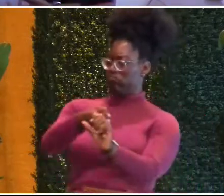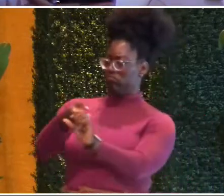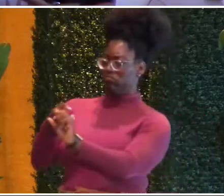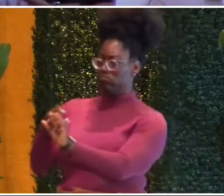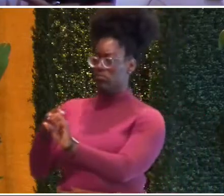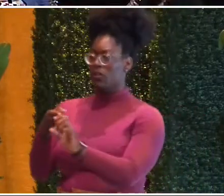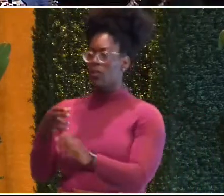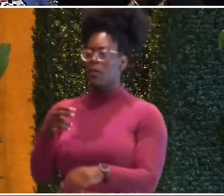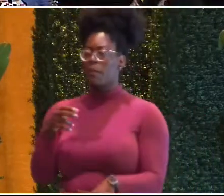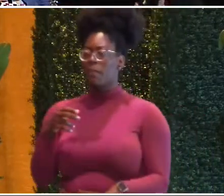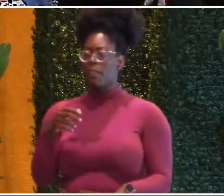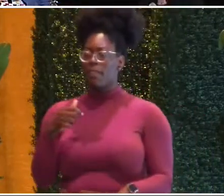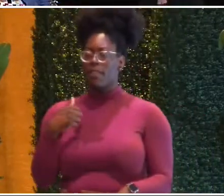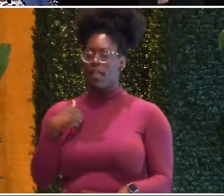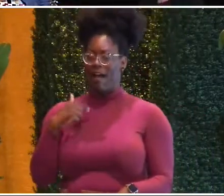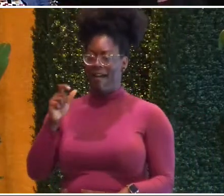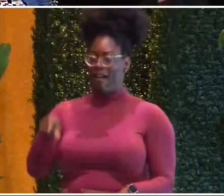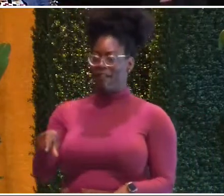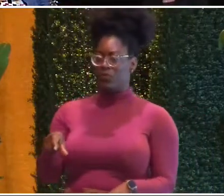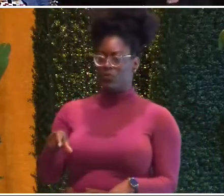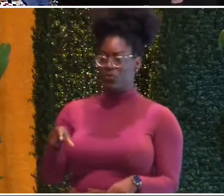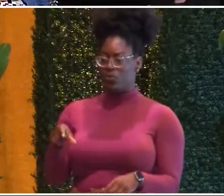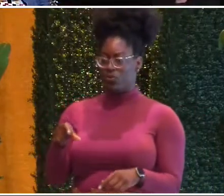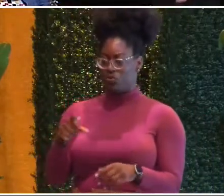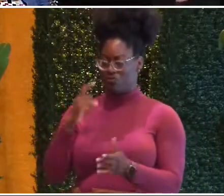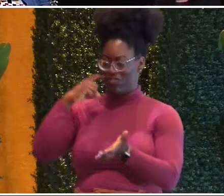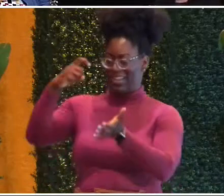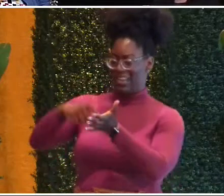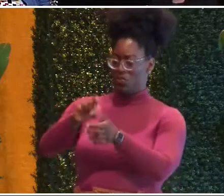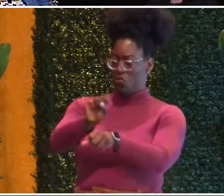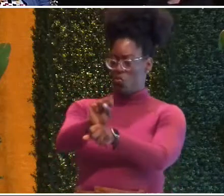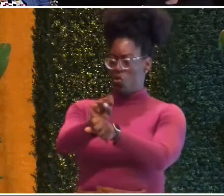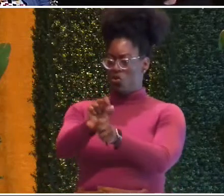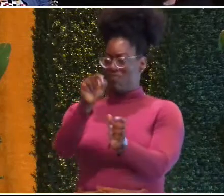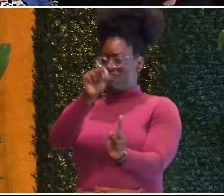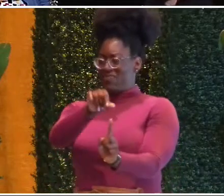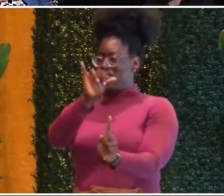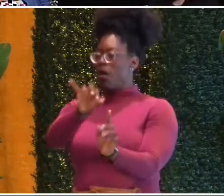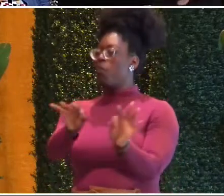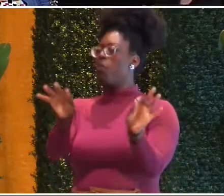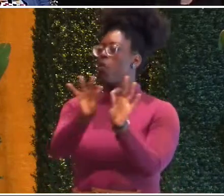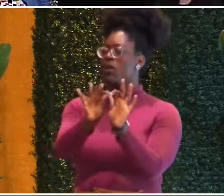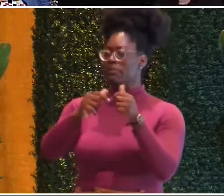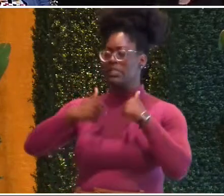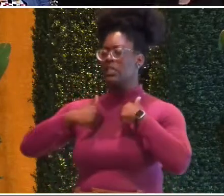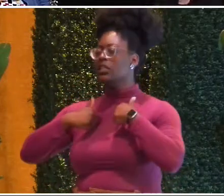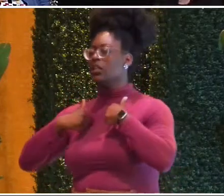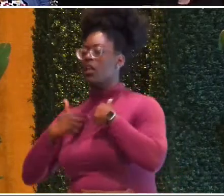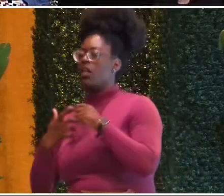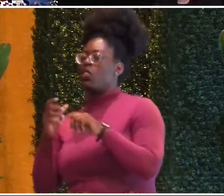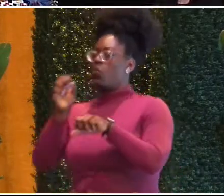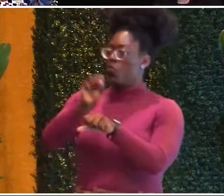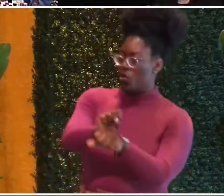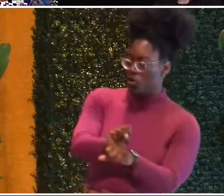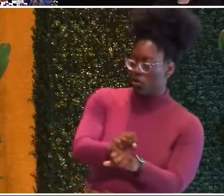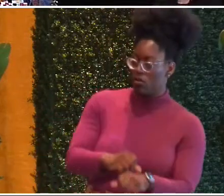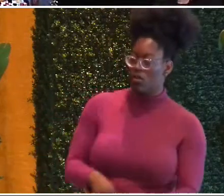work. Yeah. For me, I think a lot of the issue